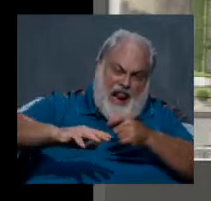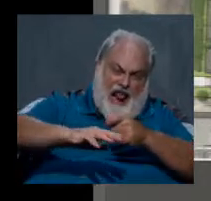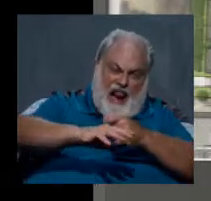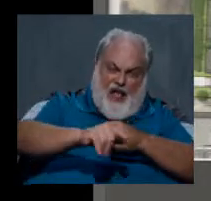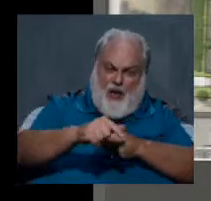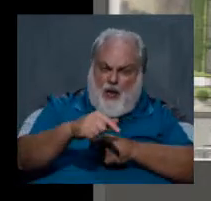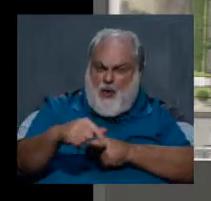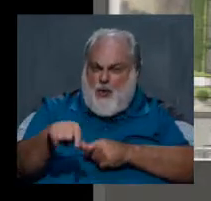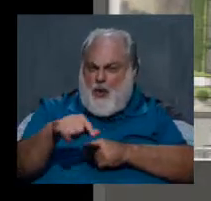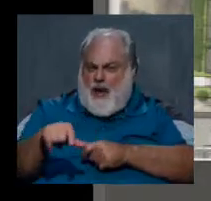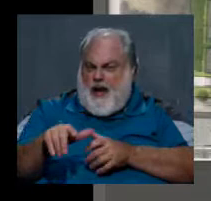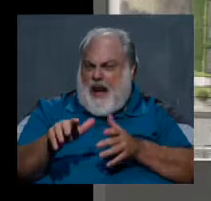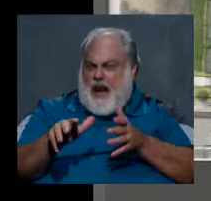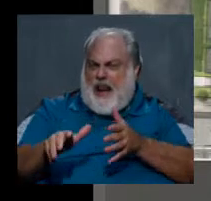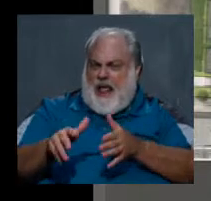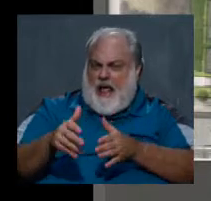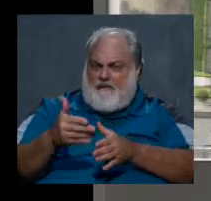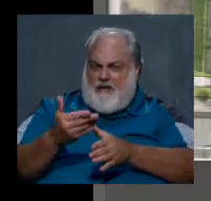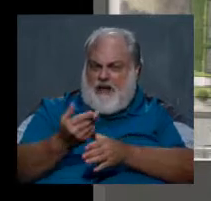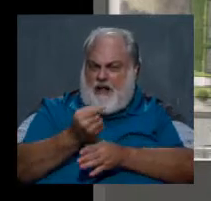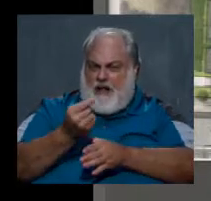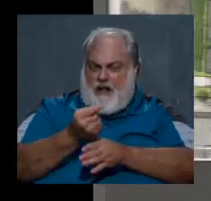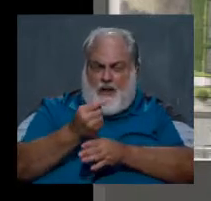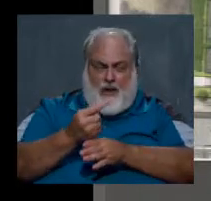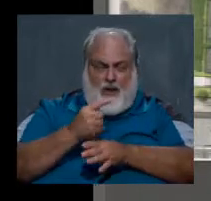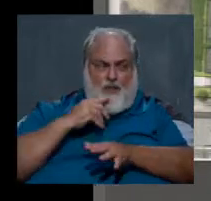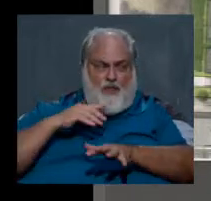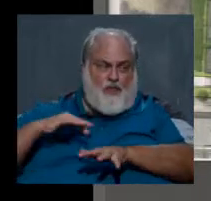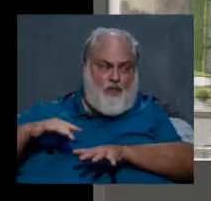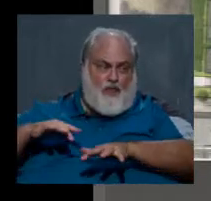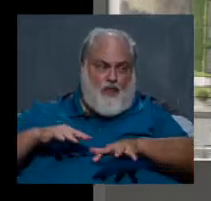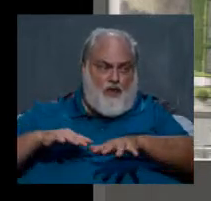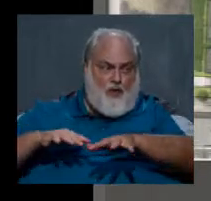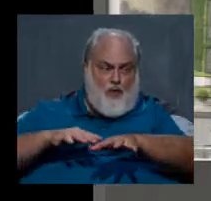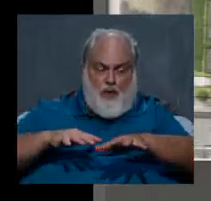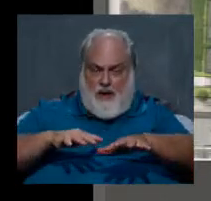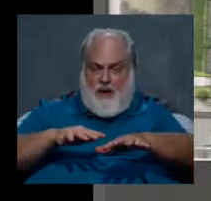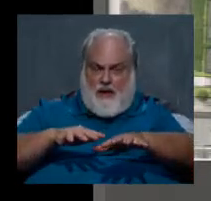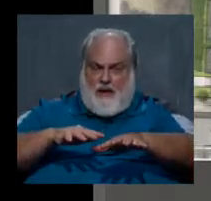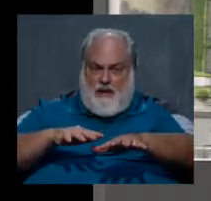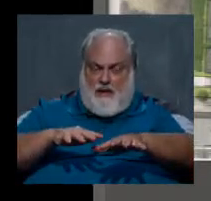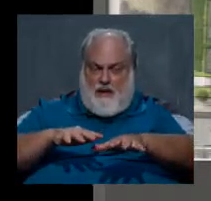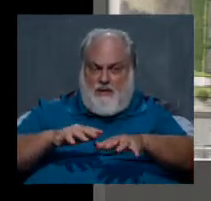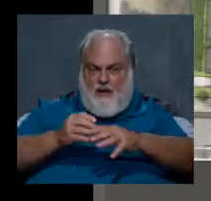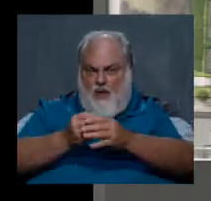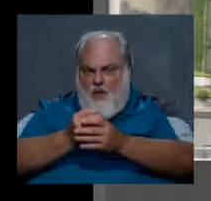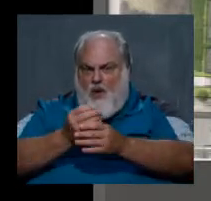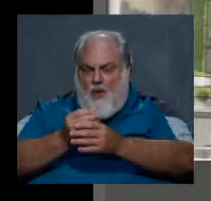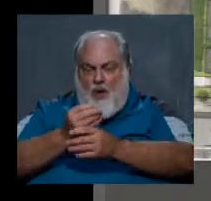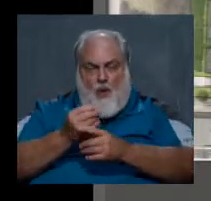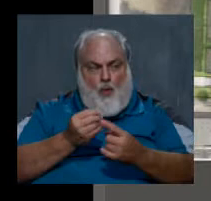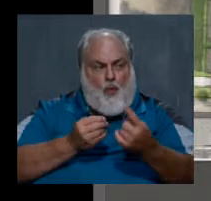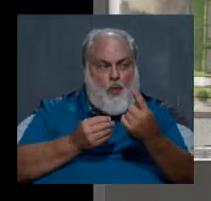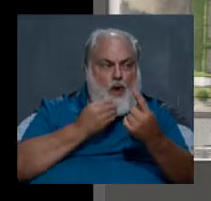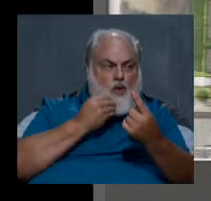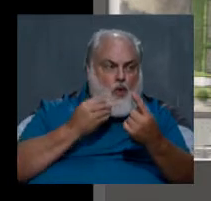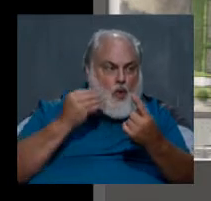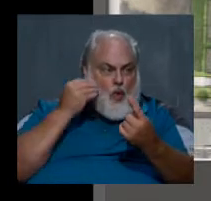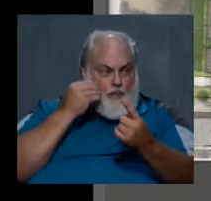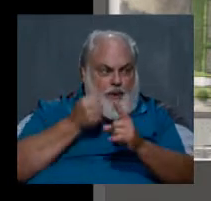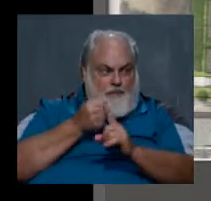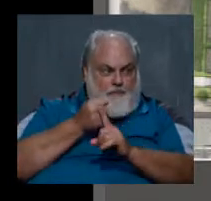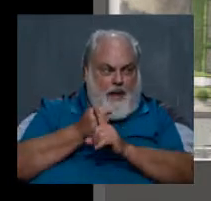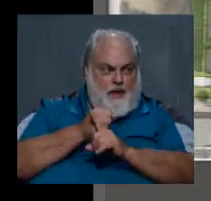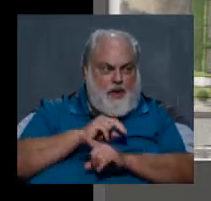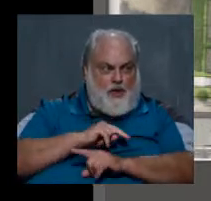basically caused by the creek and the flood area there. And we have got one home there that's impacted to